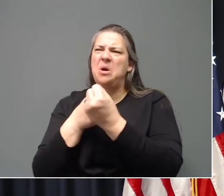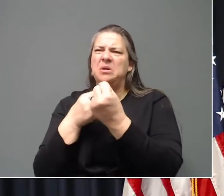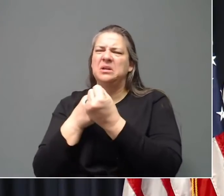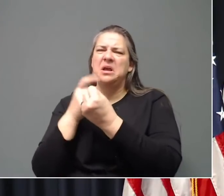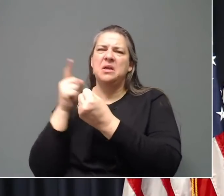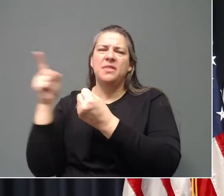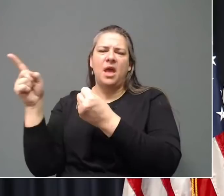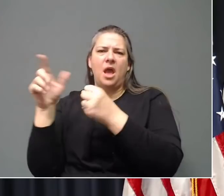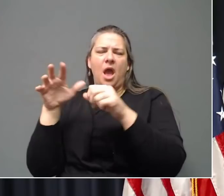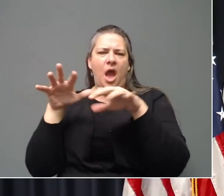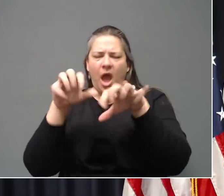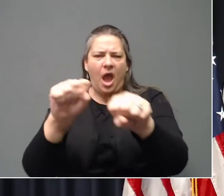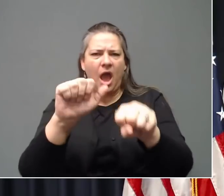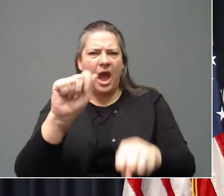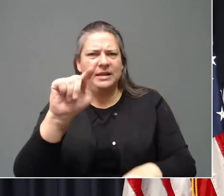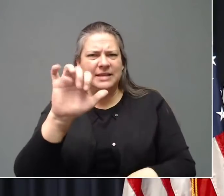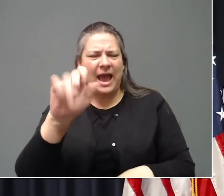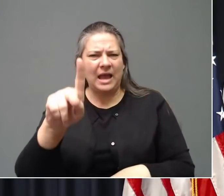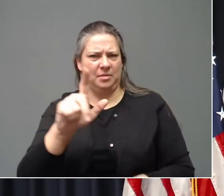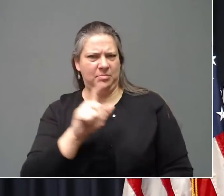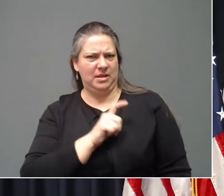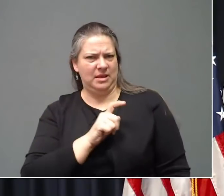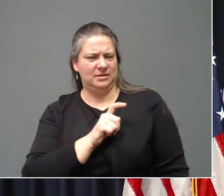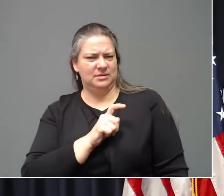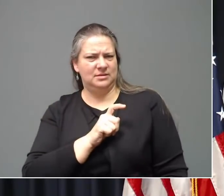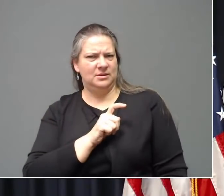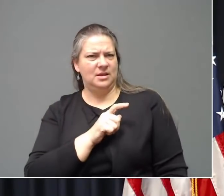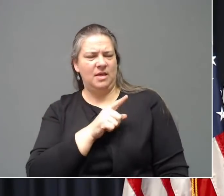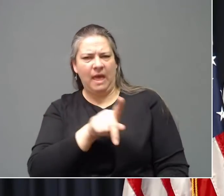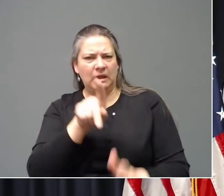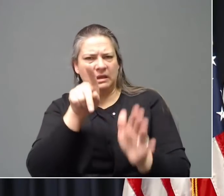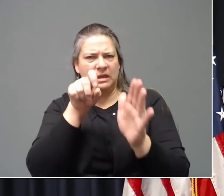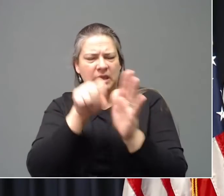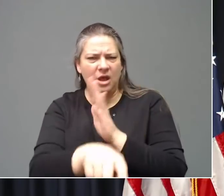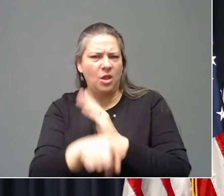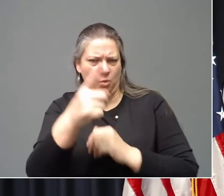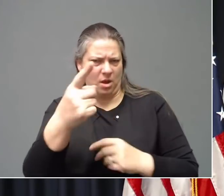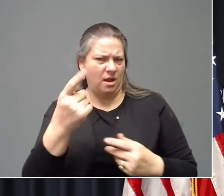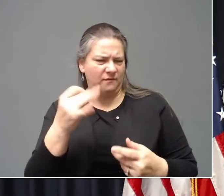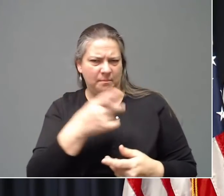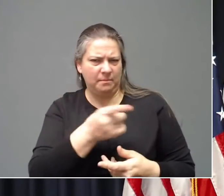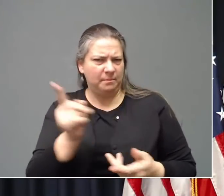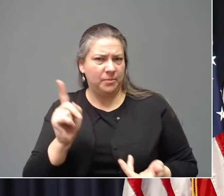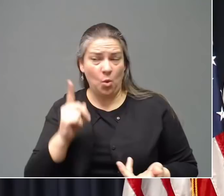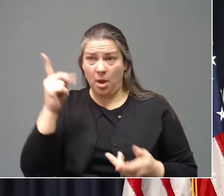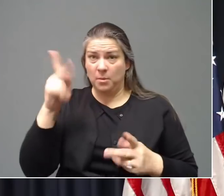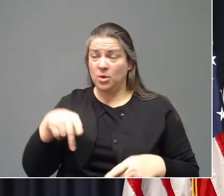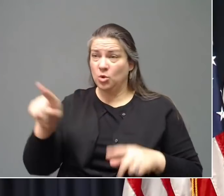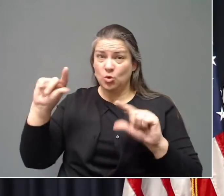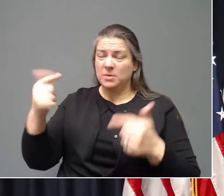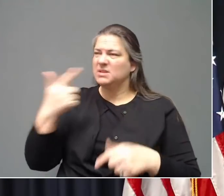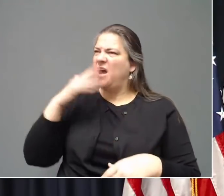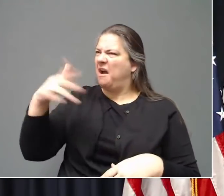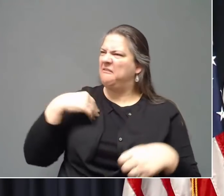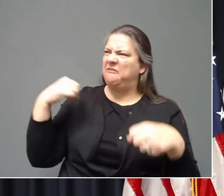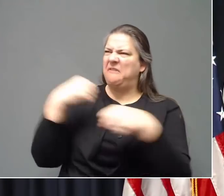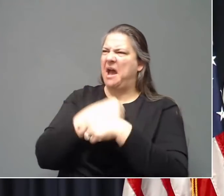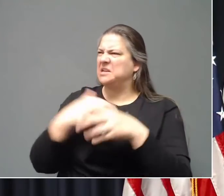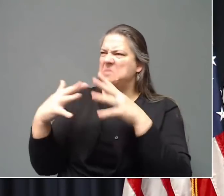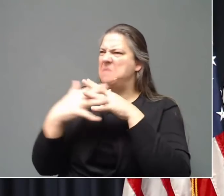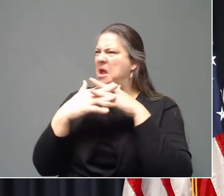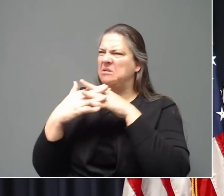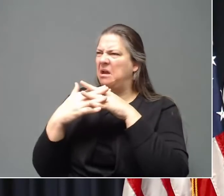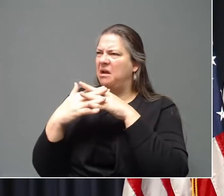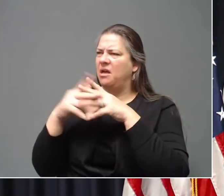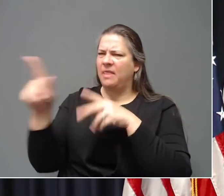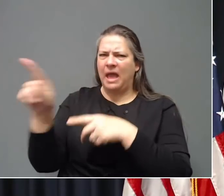Police, killing one. We had a group of people that said they were fighting for America that attacked our law enforcement,